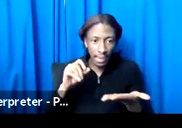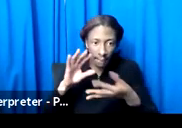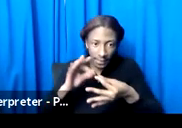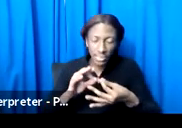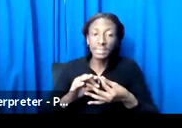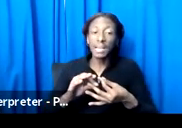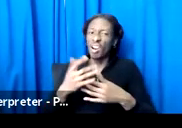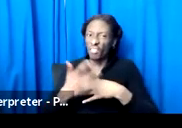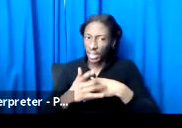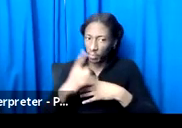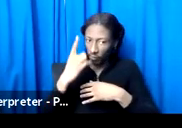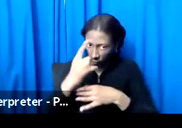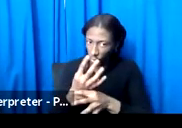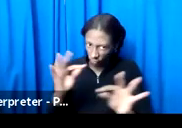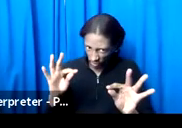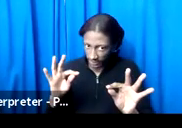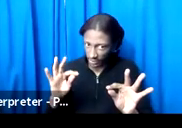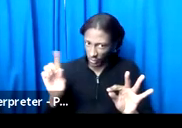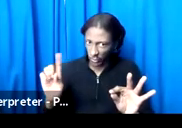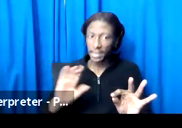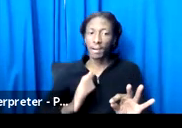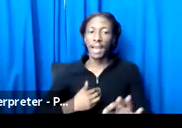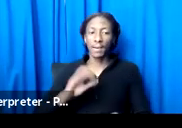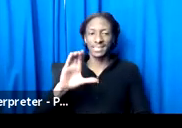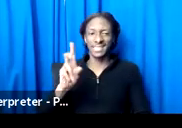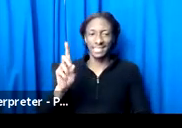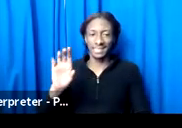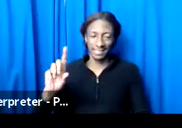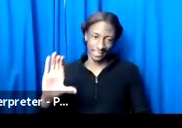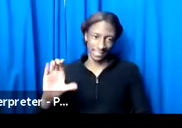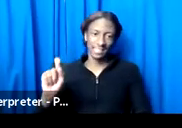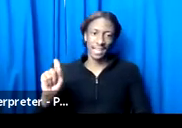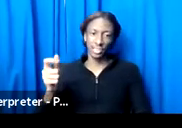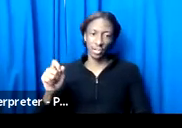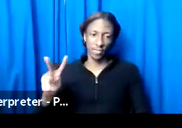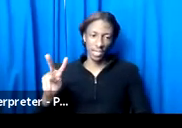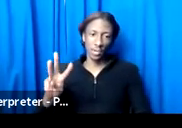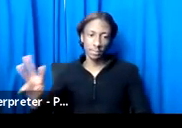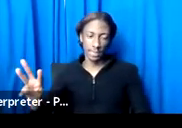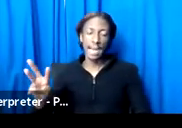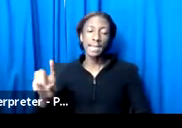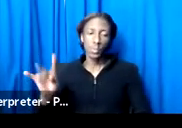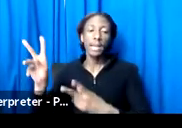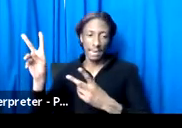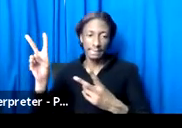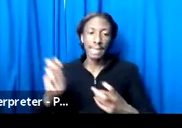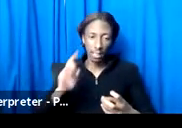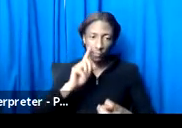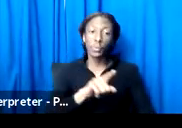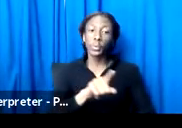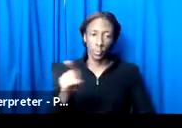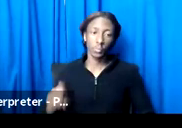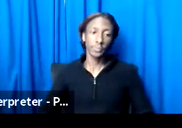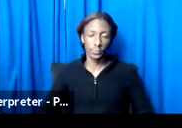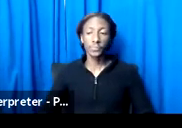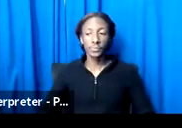on our cdc.gov website. And all of those materials are downloadable for you to use. So